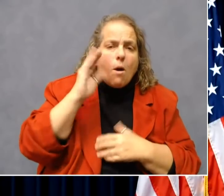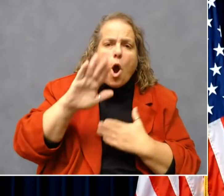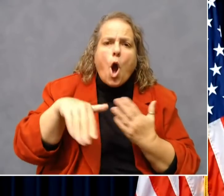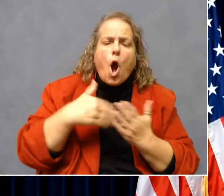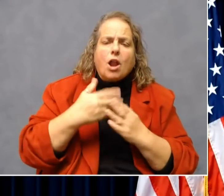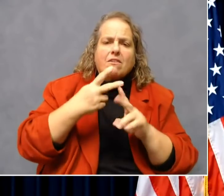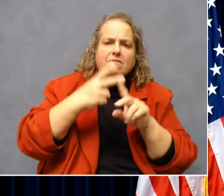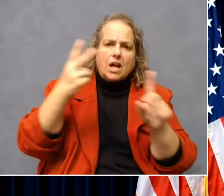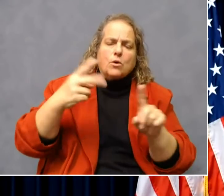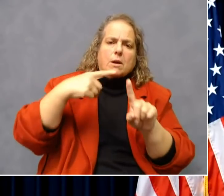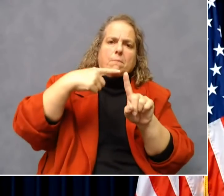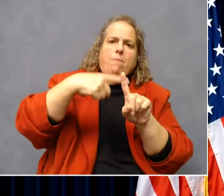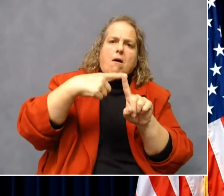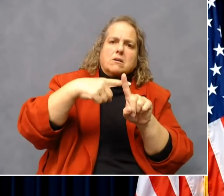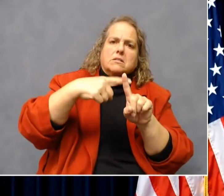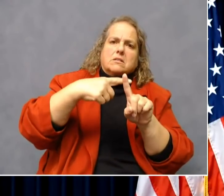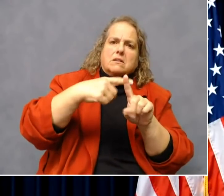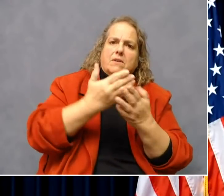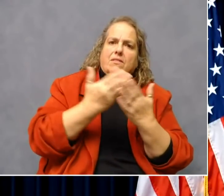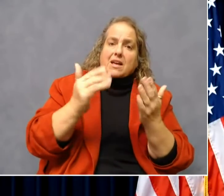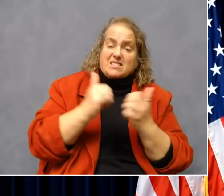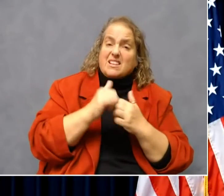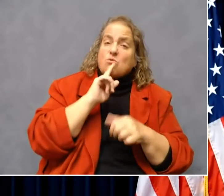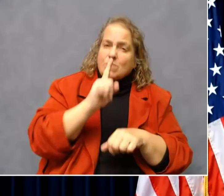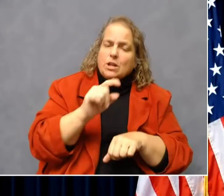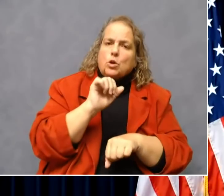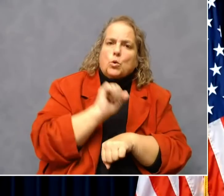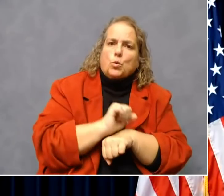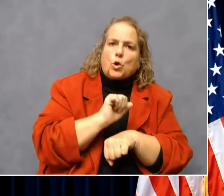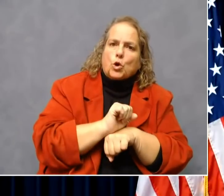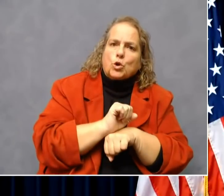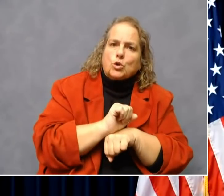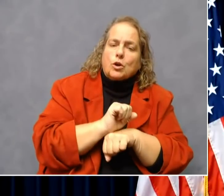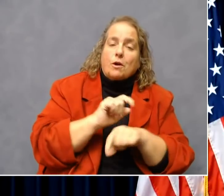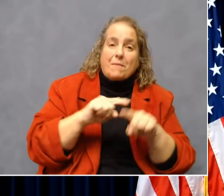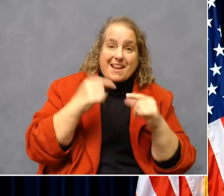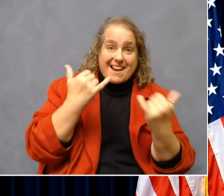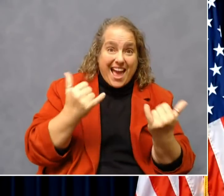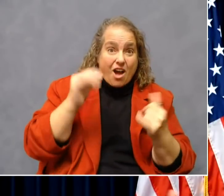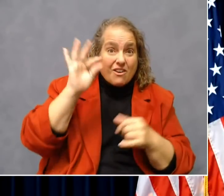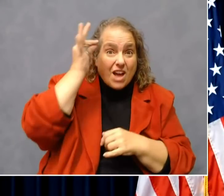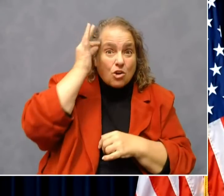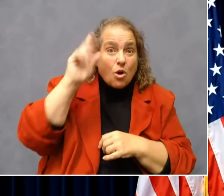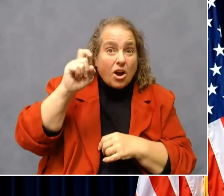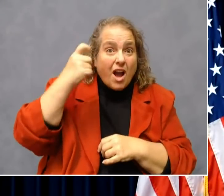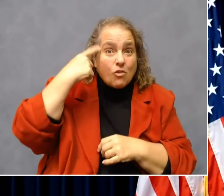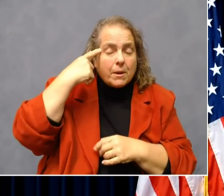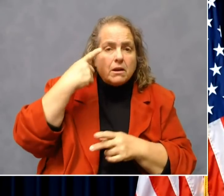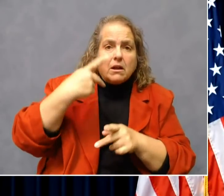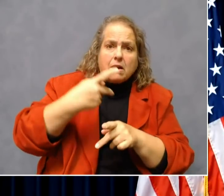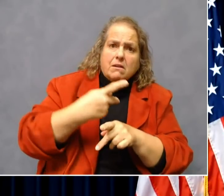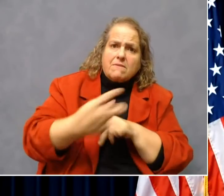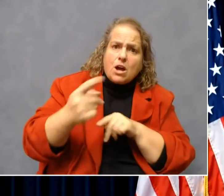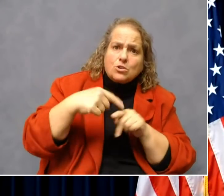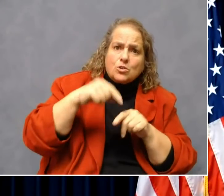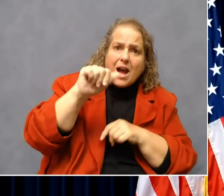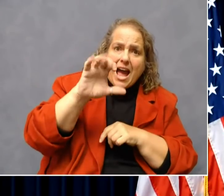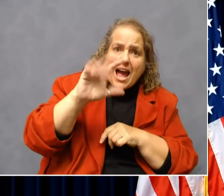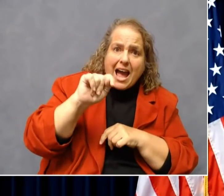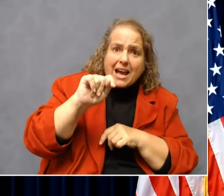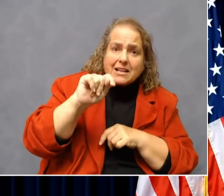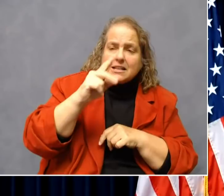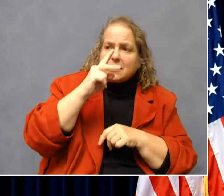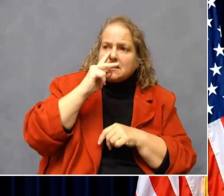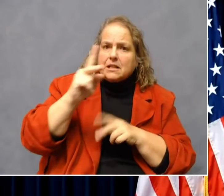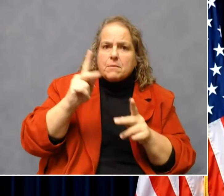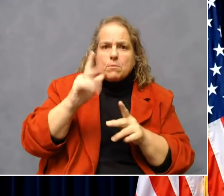think really worked. But now, with the federal government failing to act, we're seeing people that are going to lose the unemployment